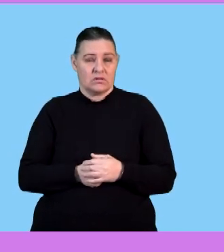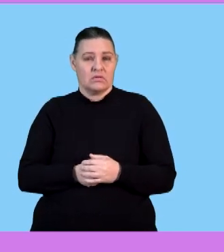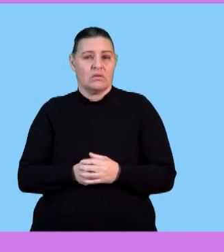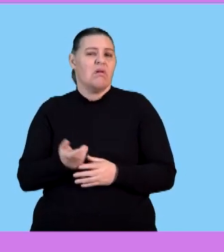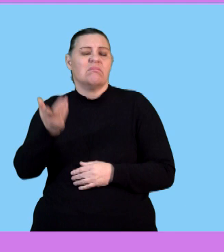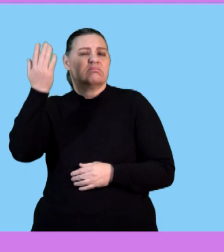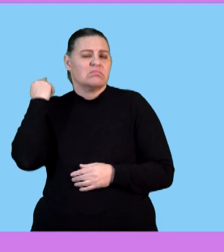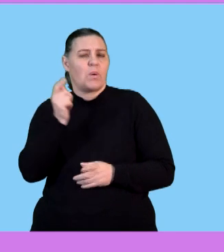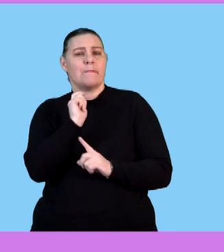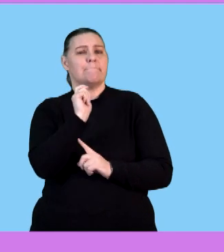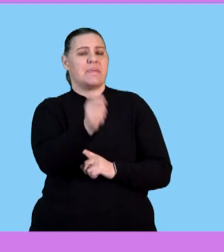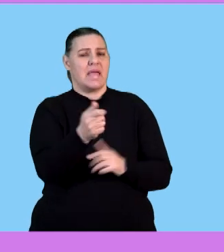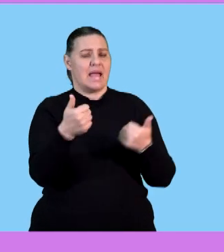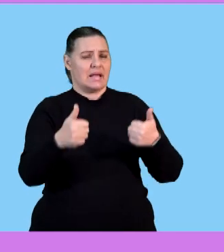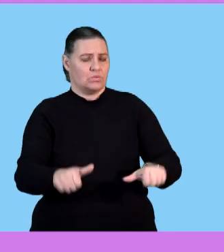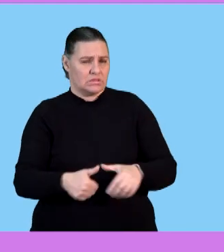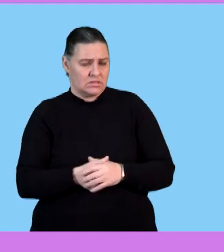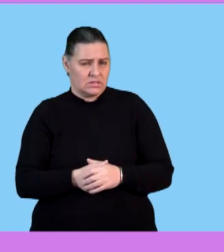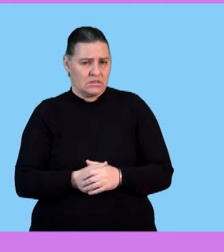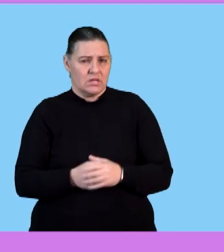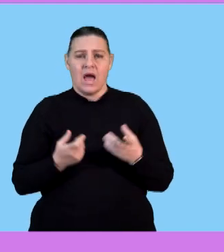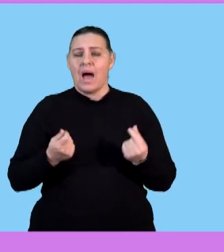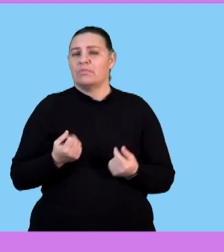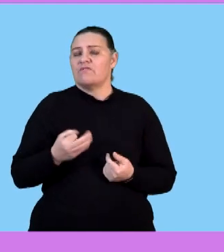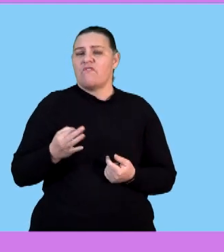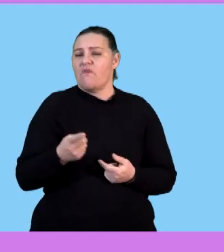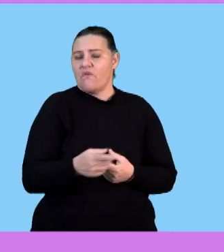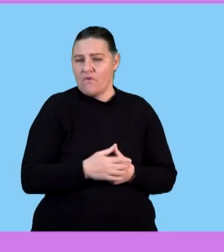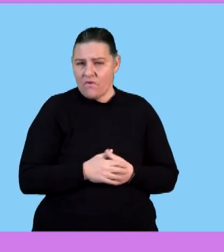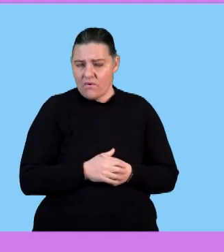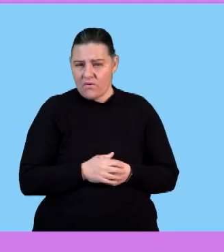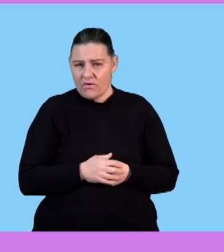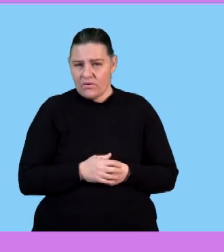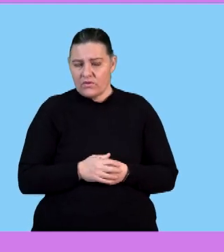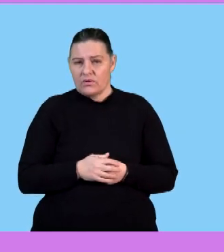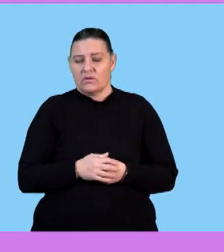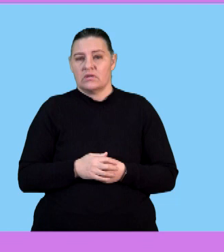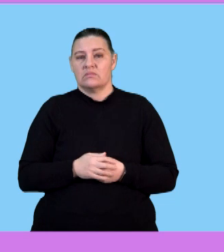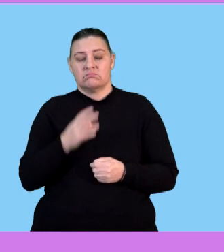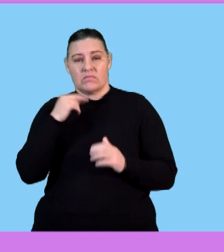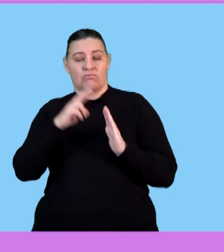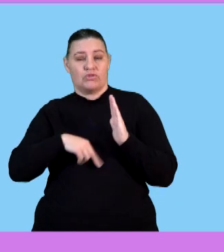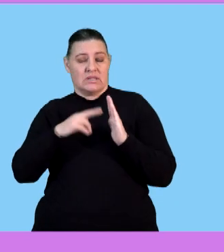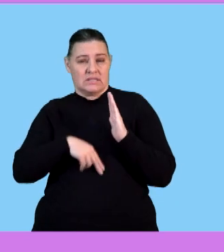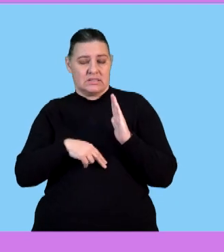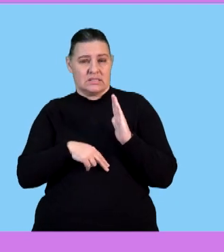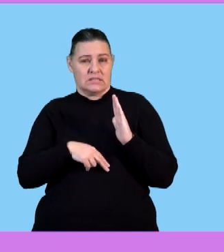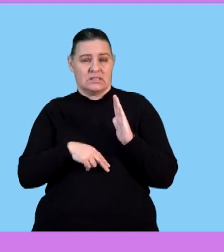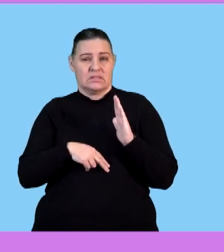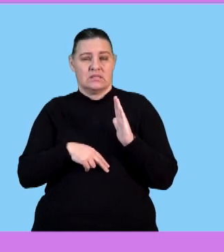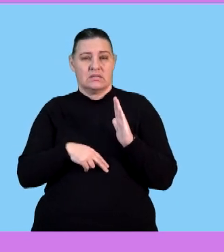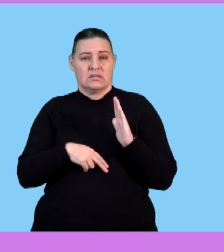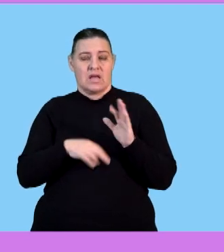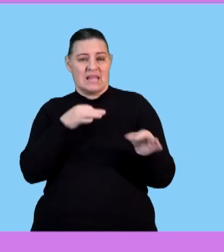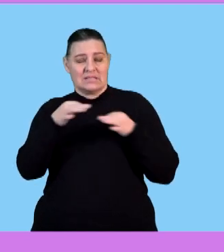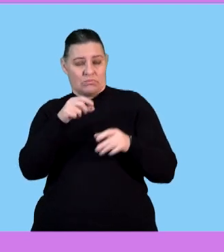did she make a payment into account and how much was this for? So if we read the description column, just want to